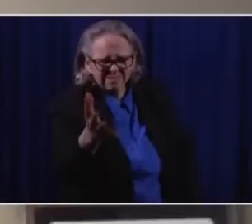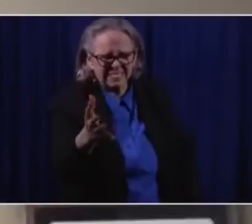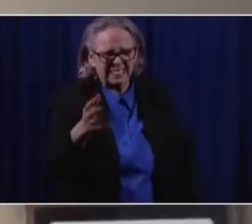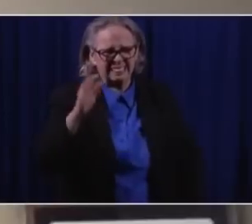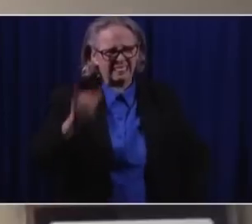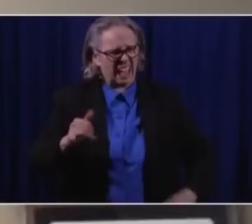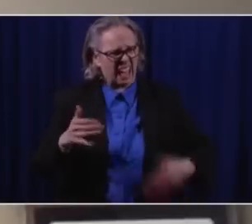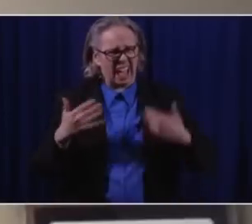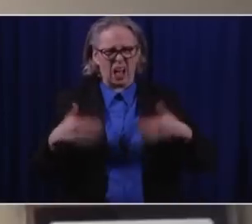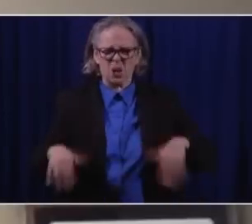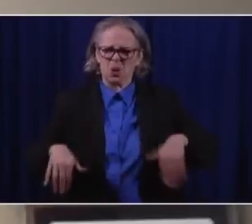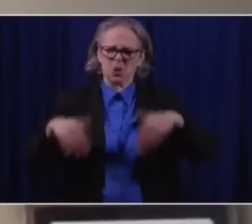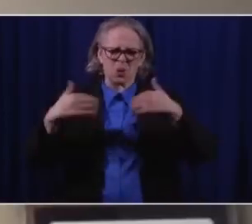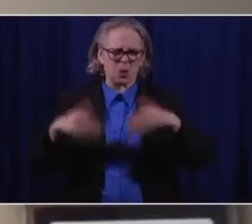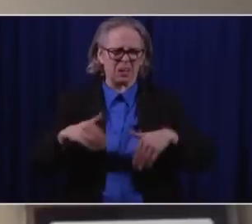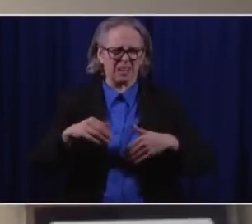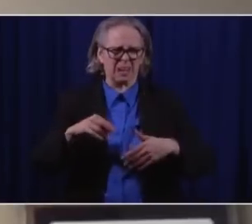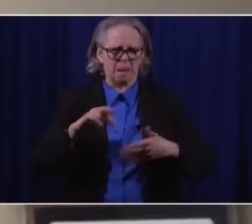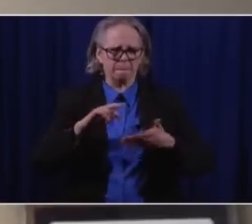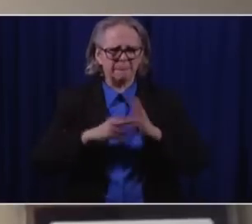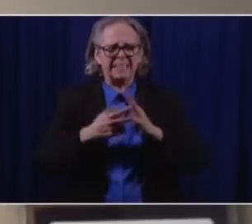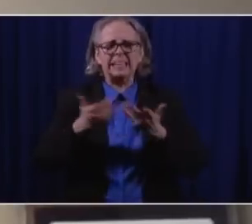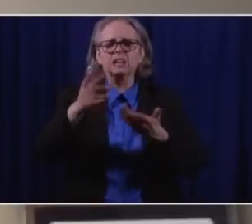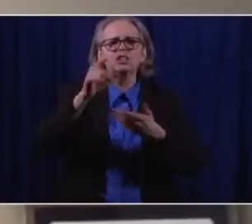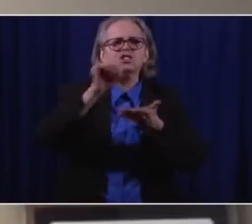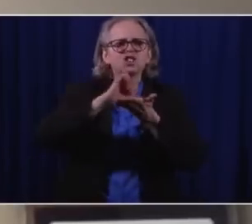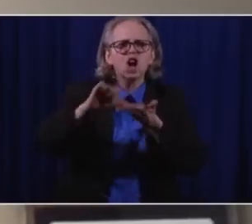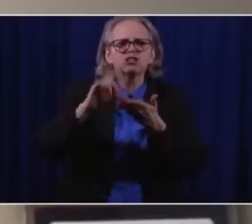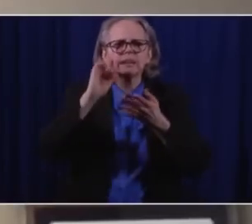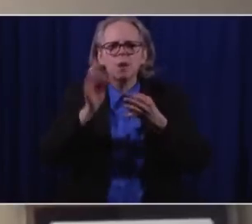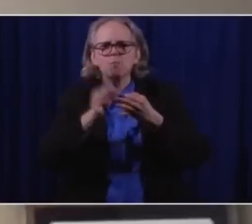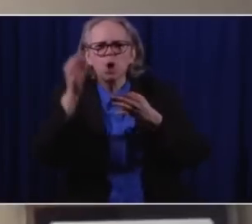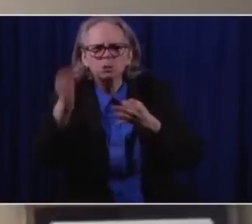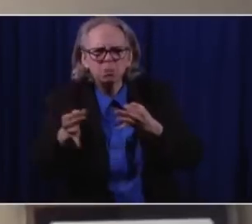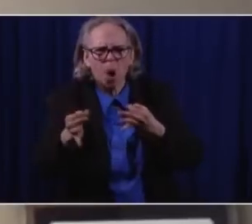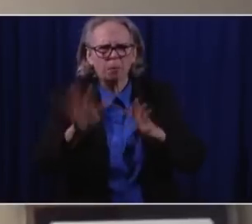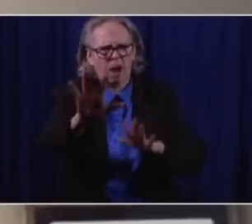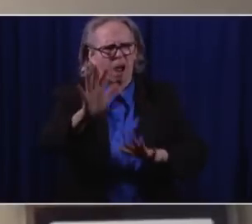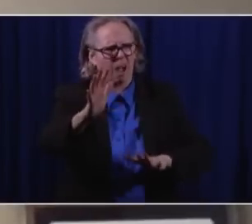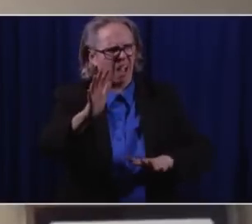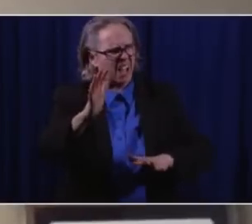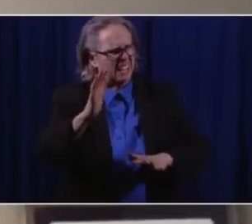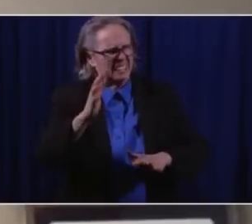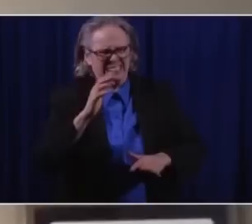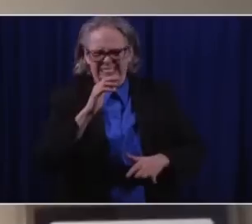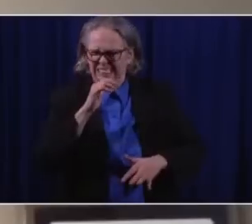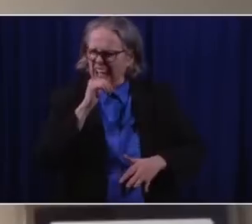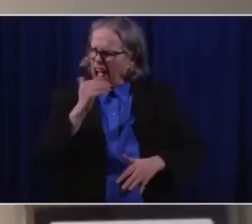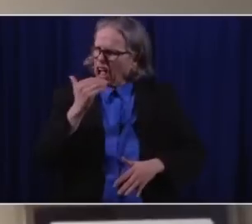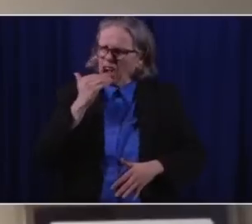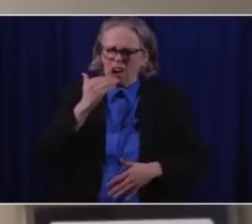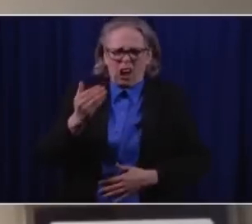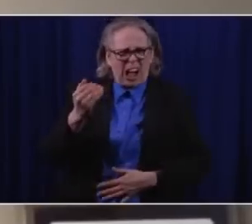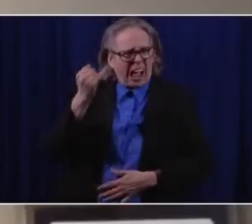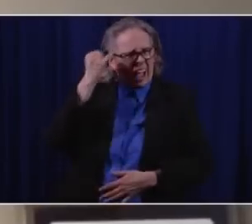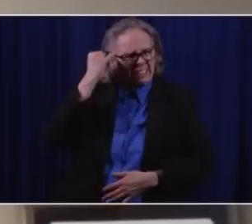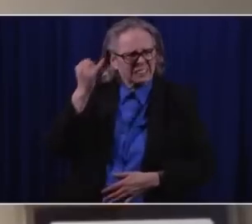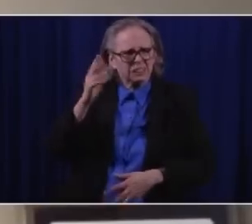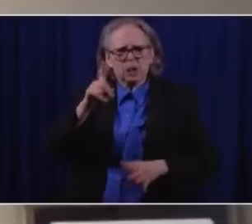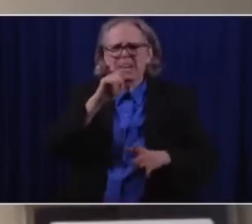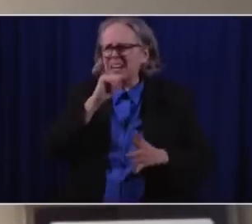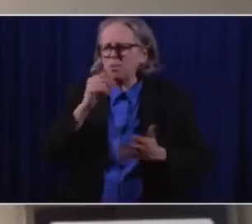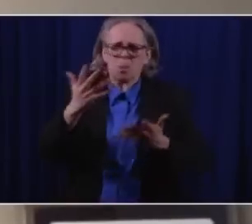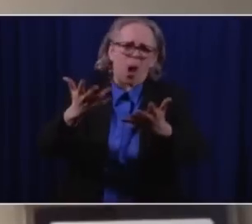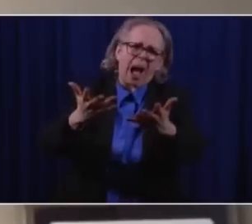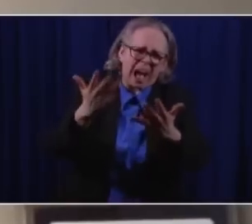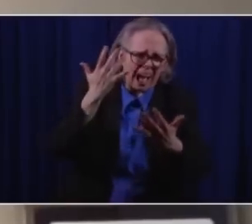postpone elective procedures and surgeries are very unpopular, particularly at the end of an insurance year. And while emergency